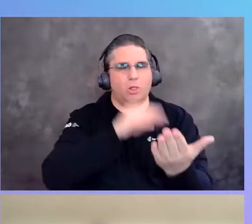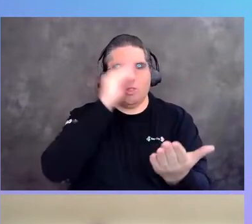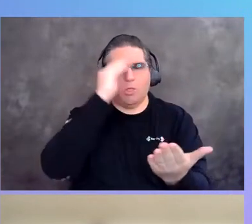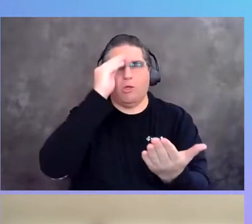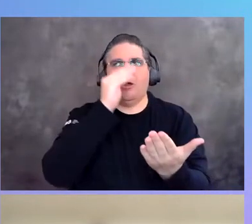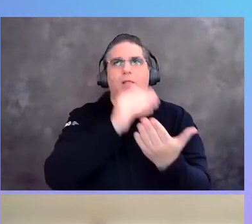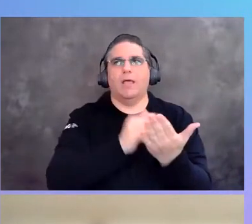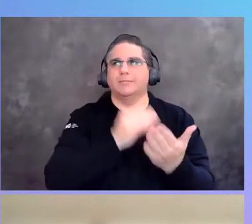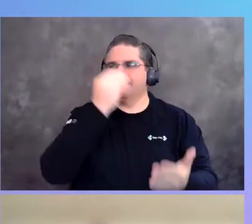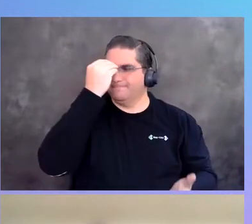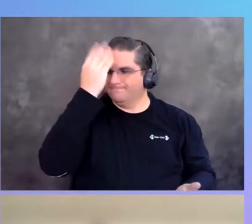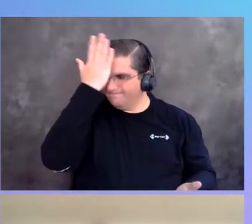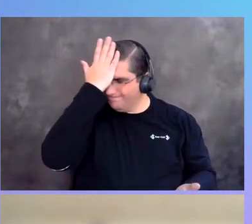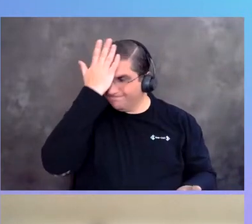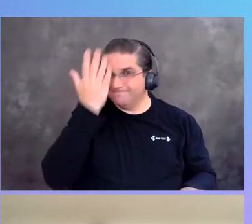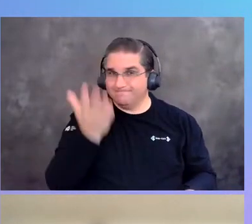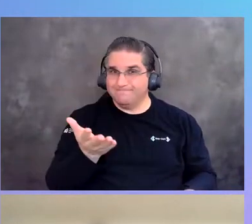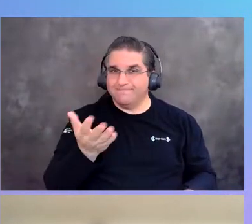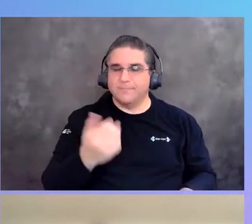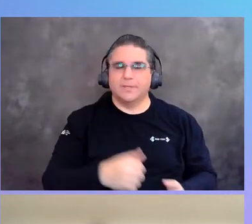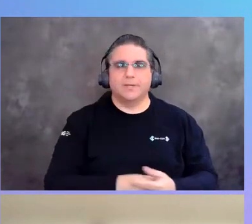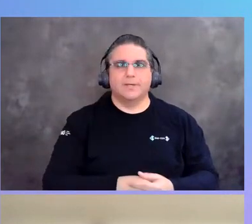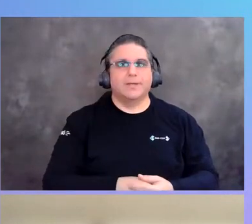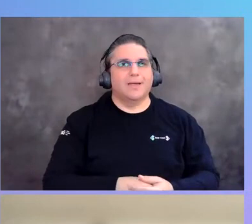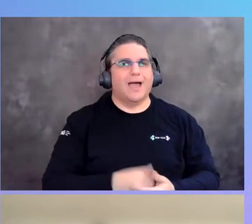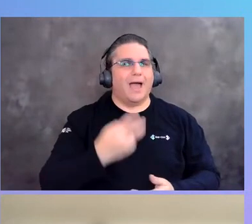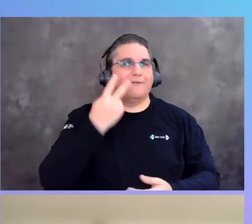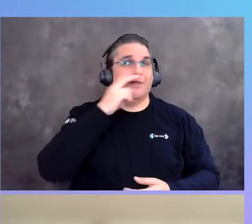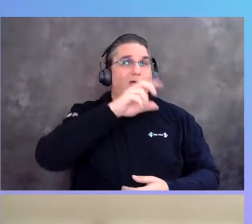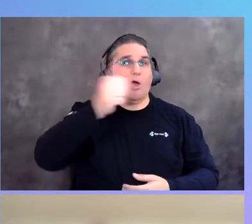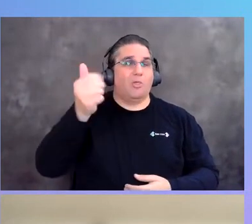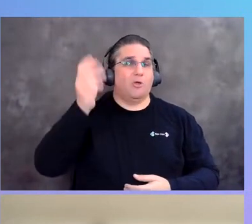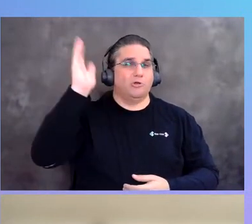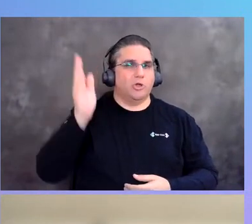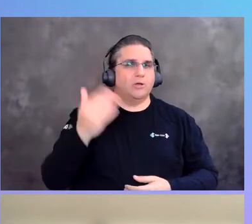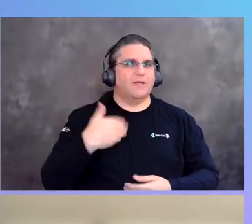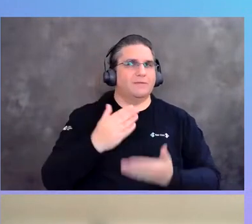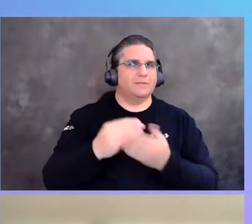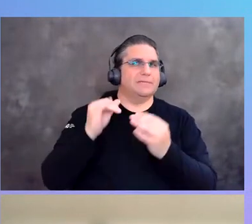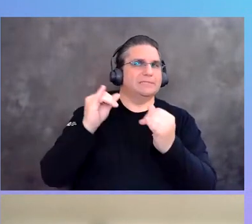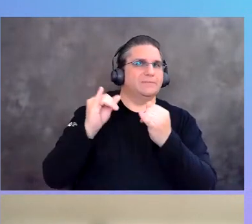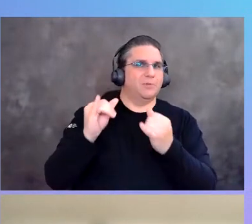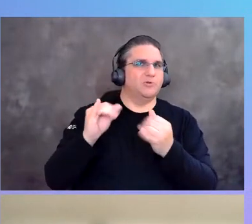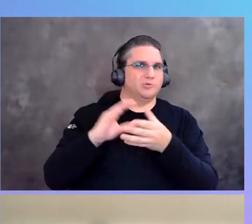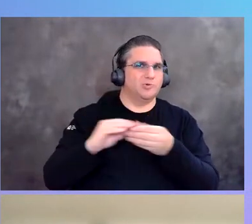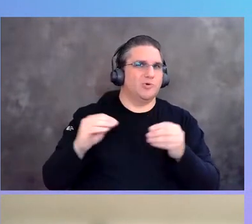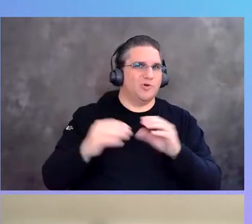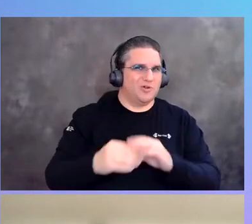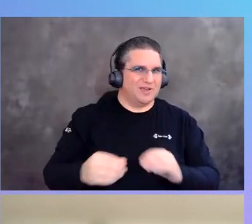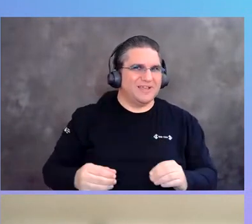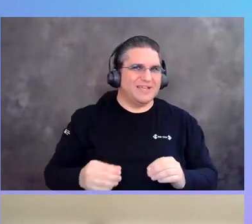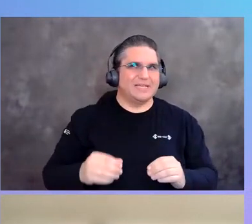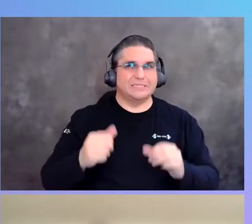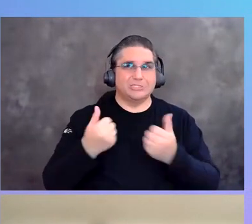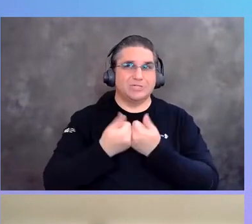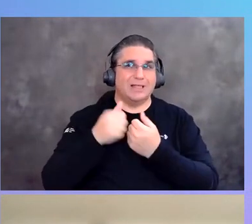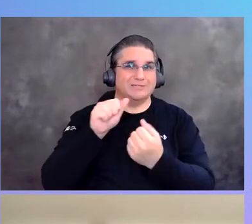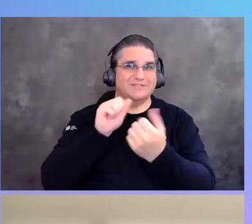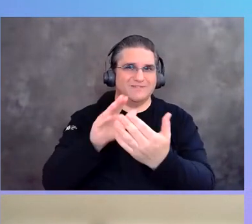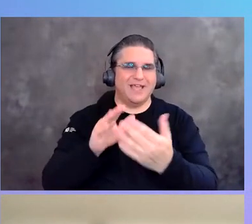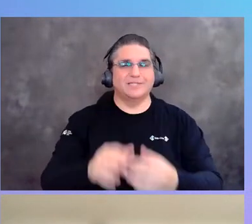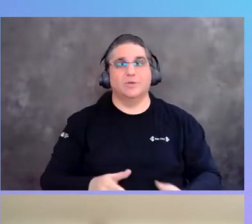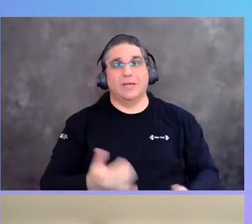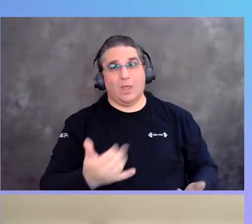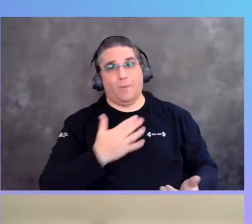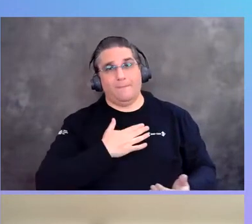other talks I've heard today, I've heard many sort of similar stories and challenges people have had of trying to do this. But this is my one,